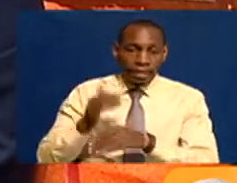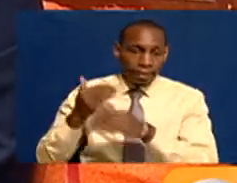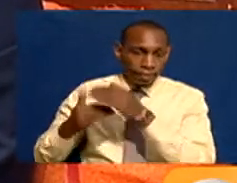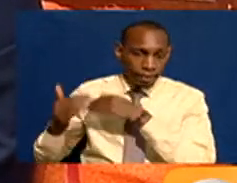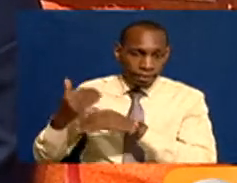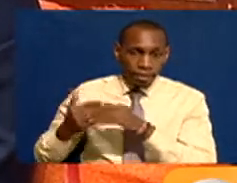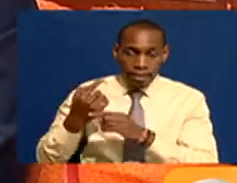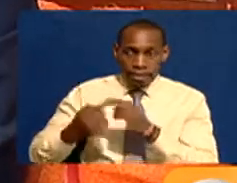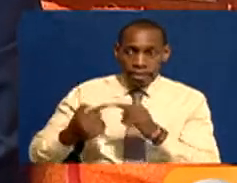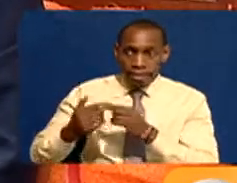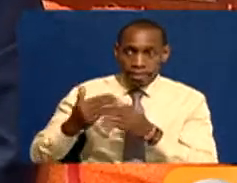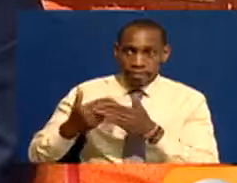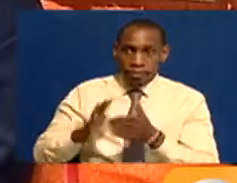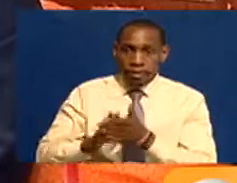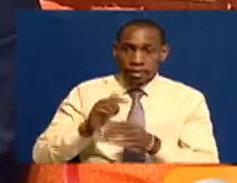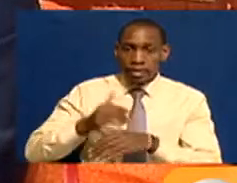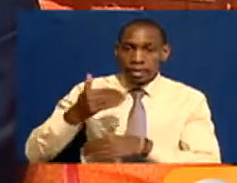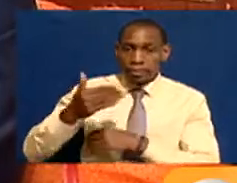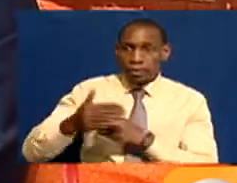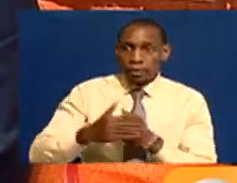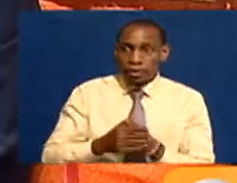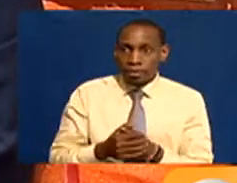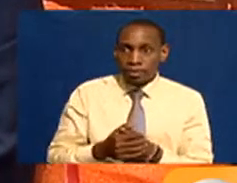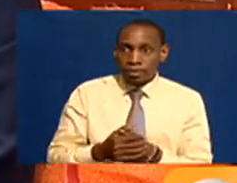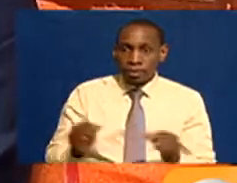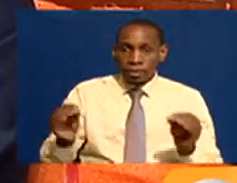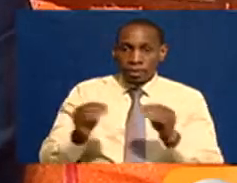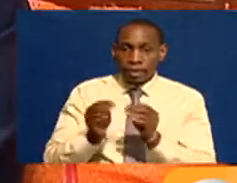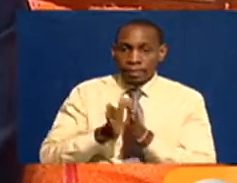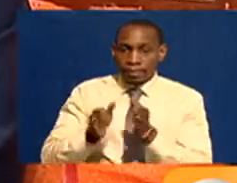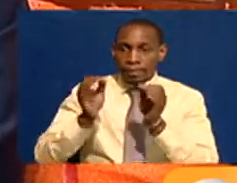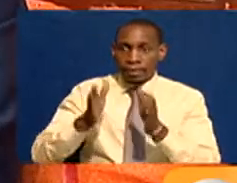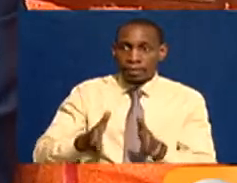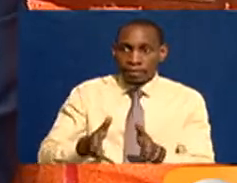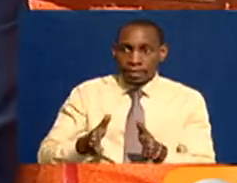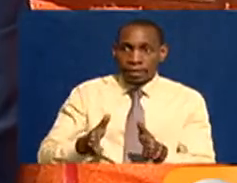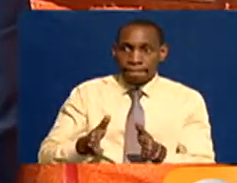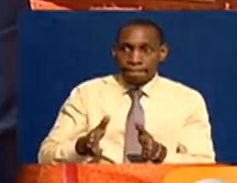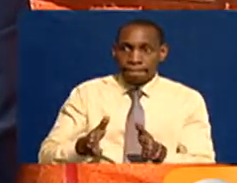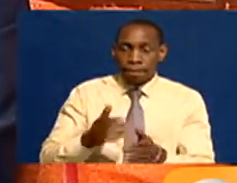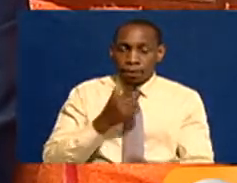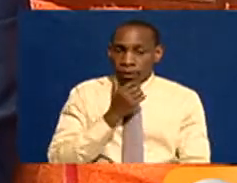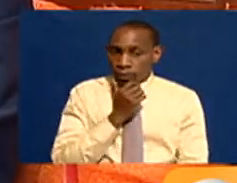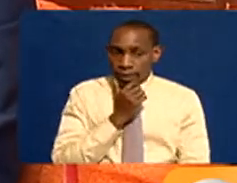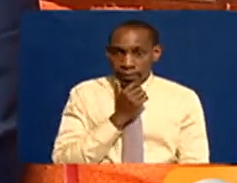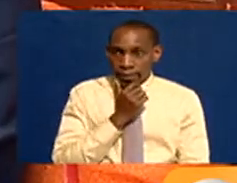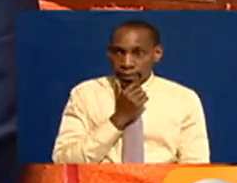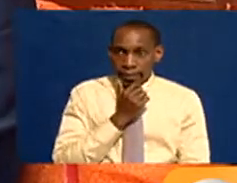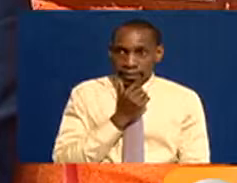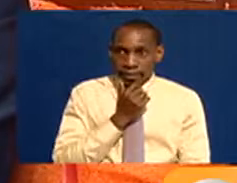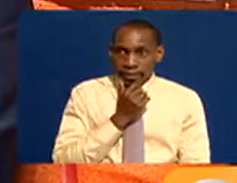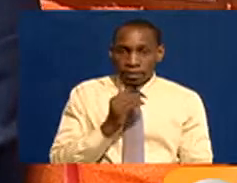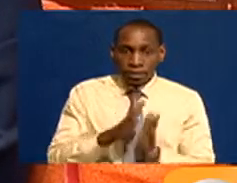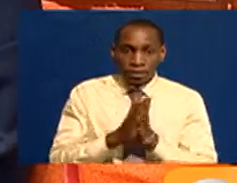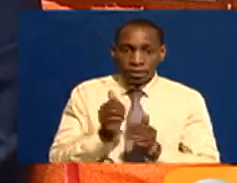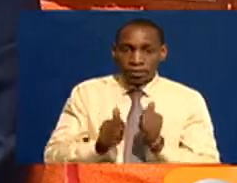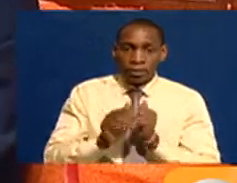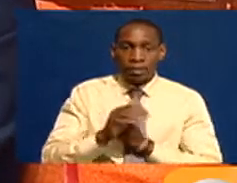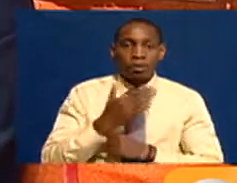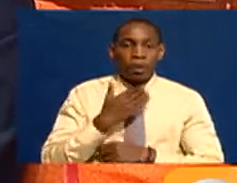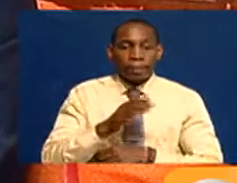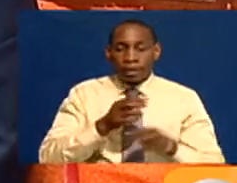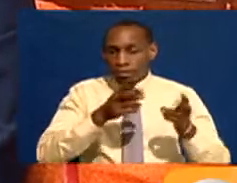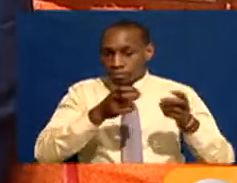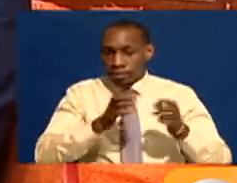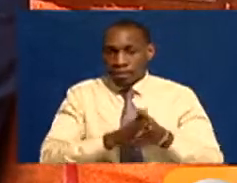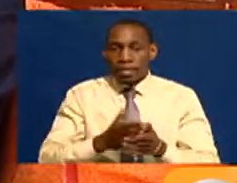last few years, every time they approached a public officer, they were wondering, which story do you want to hear? Mm. And I keep